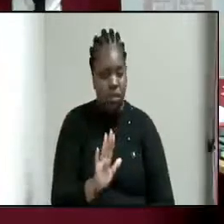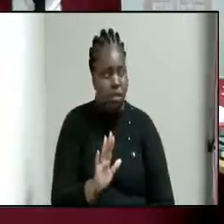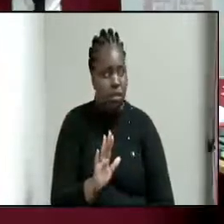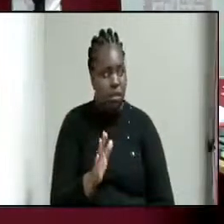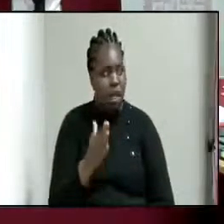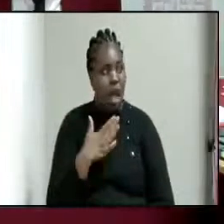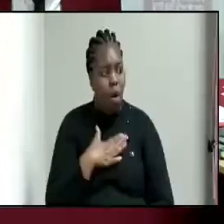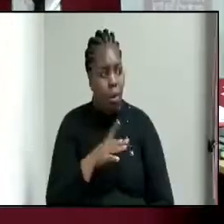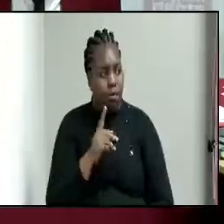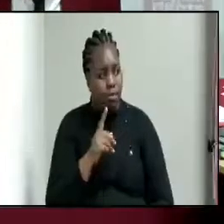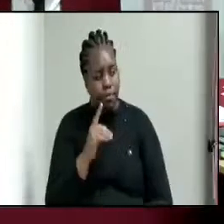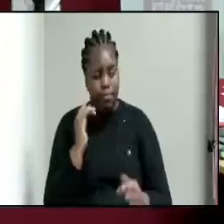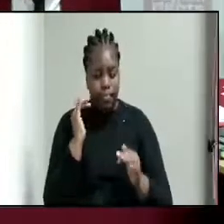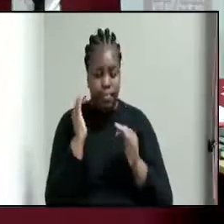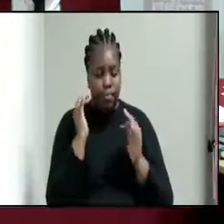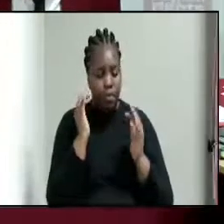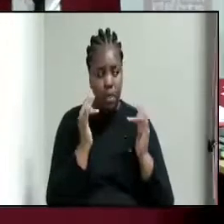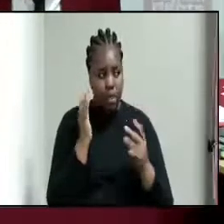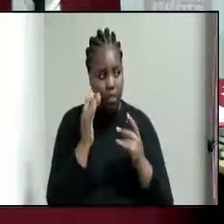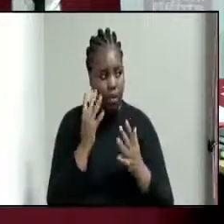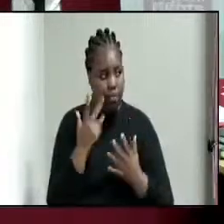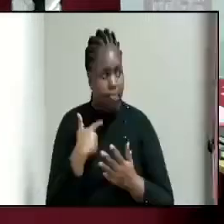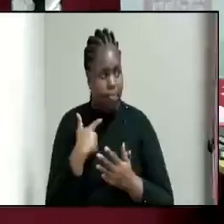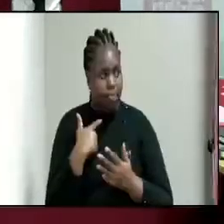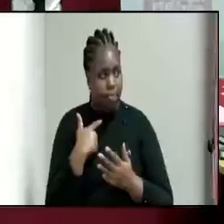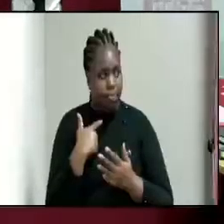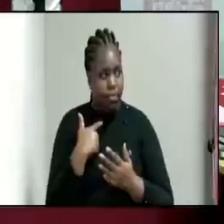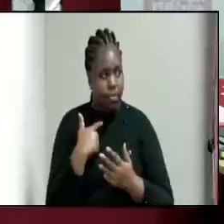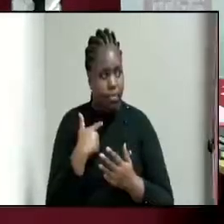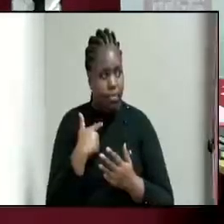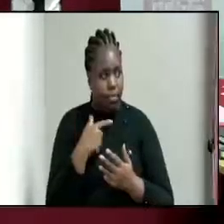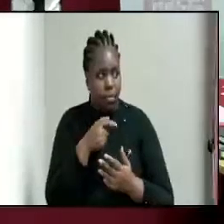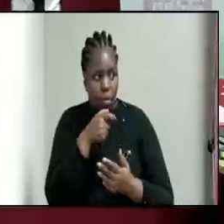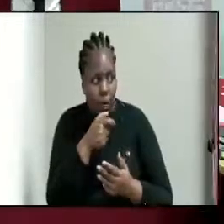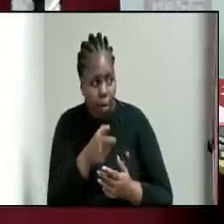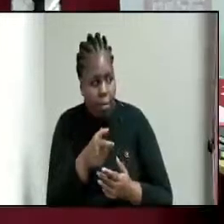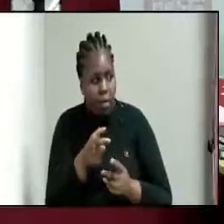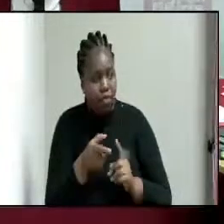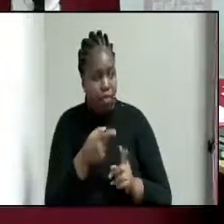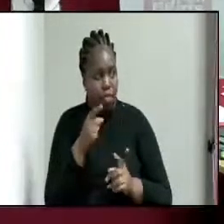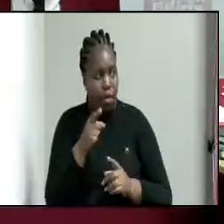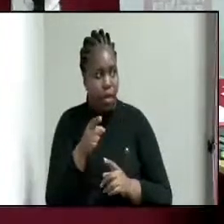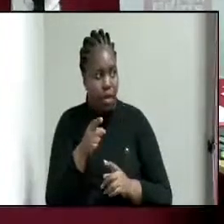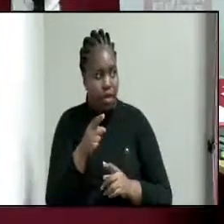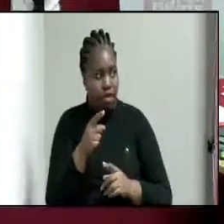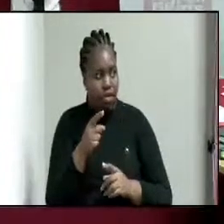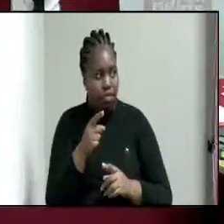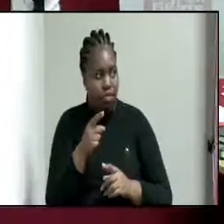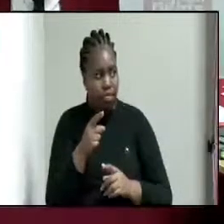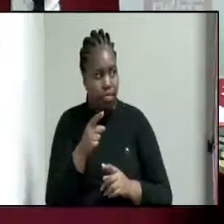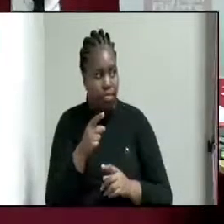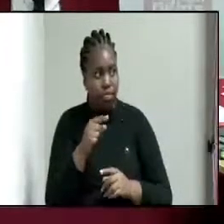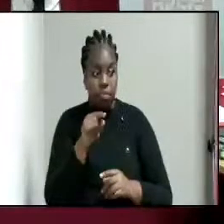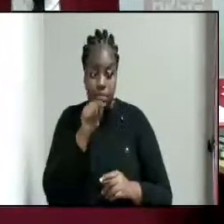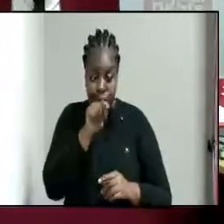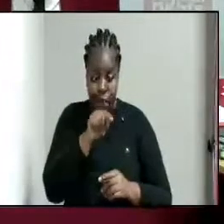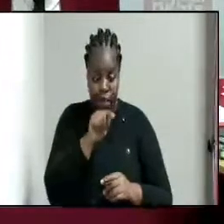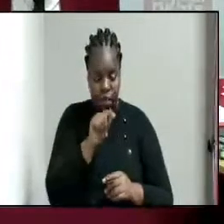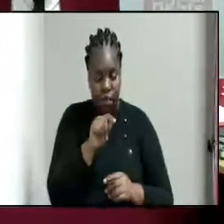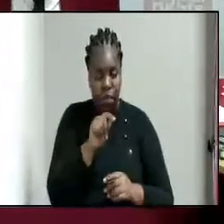I'm just wondering whether I can solicit a comment from you, from the academic point of view, on